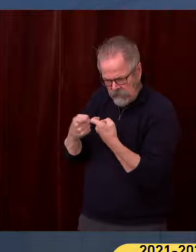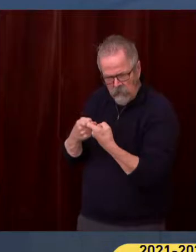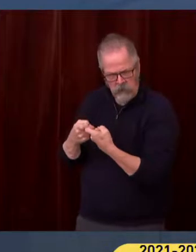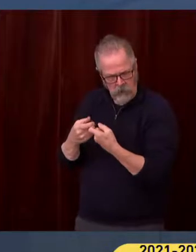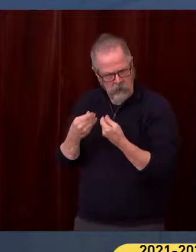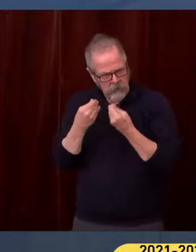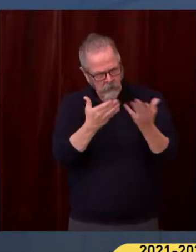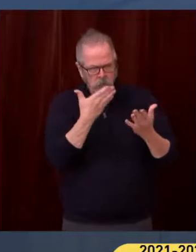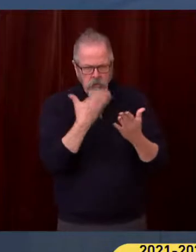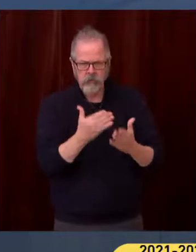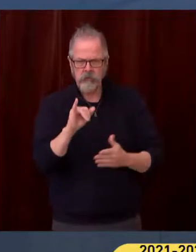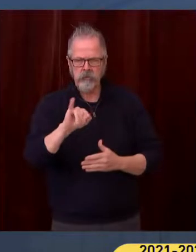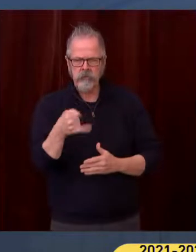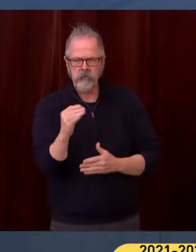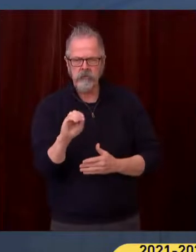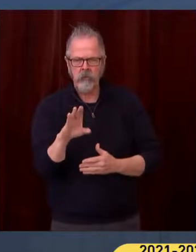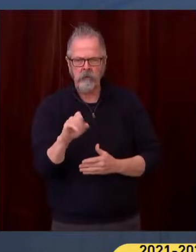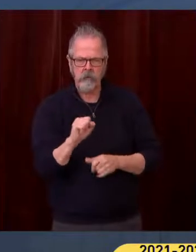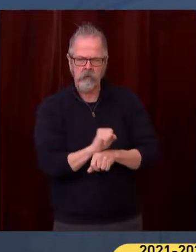Joe.